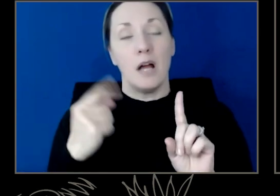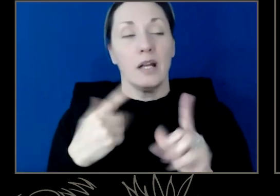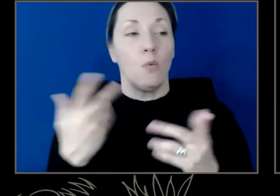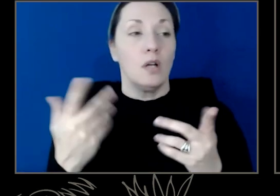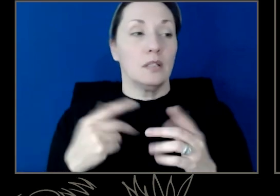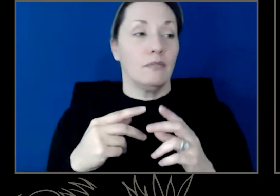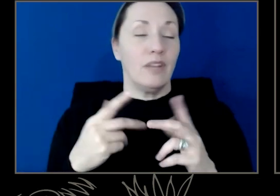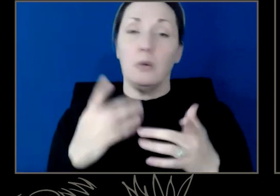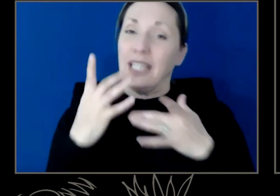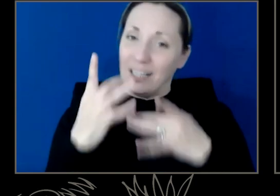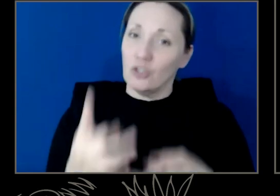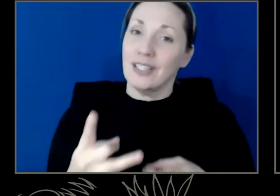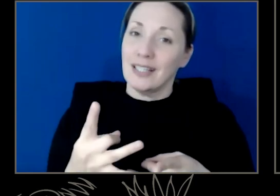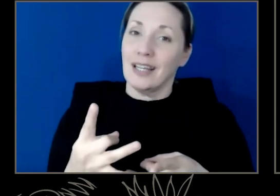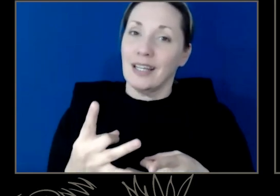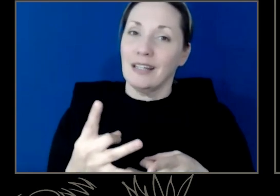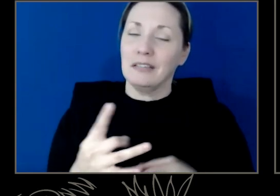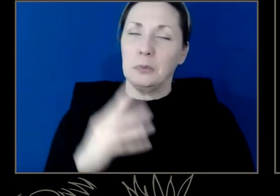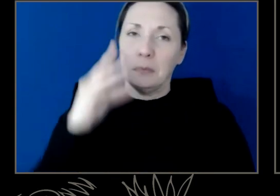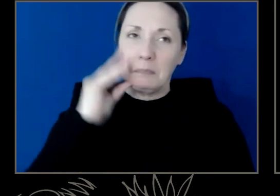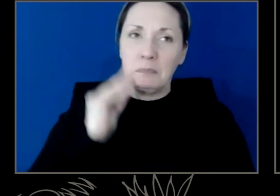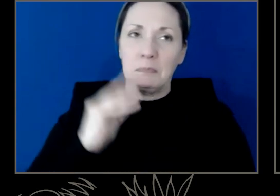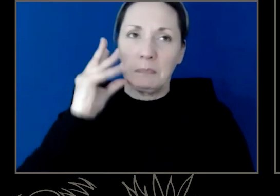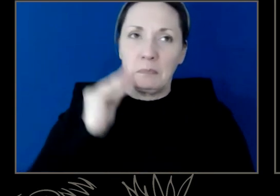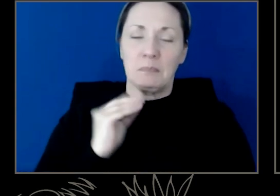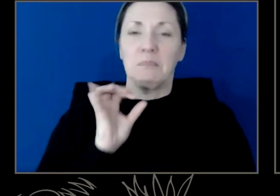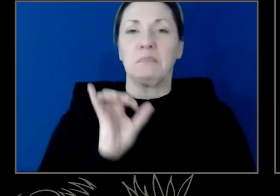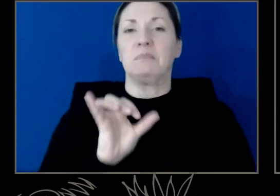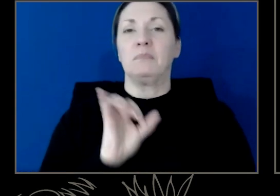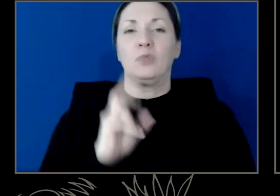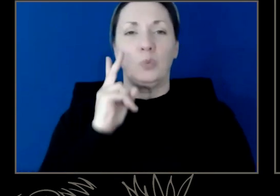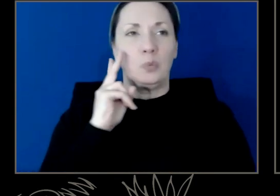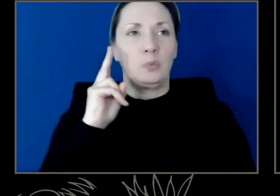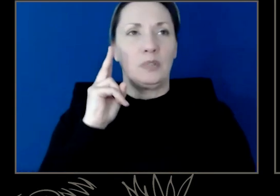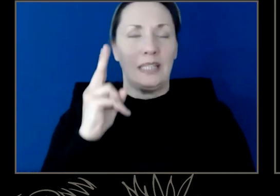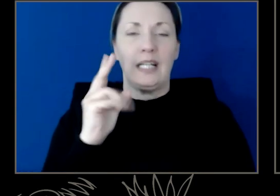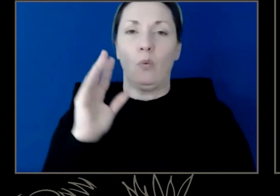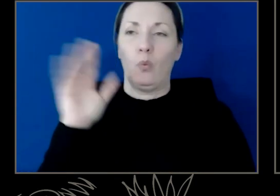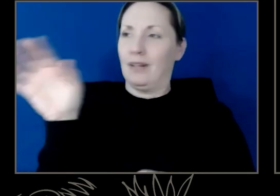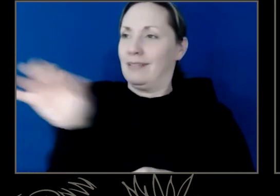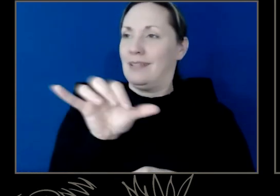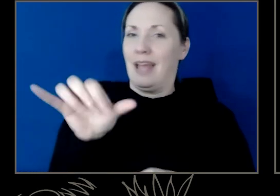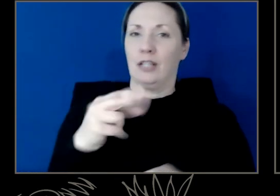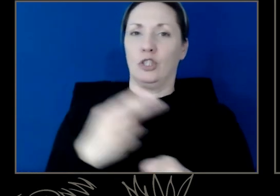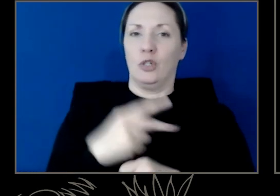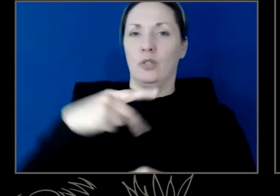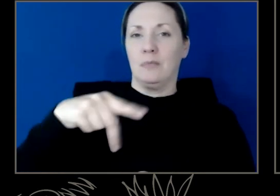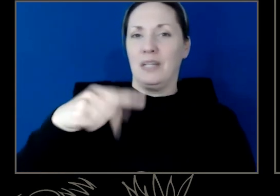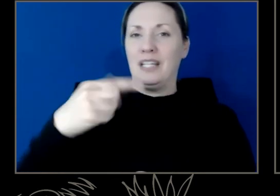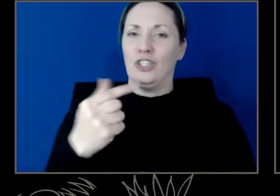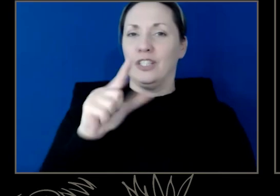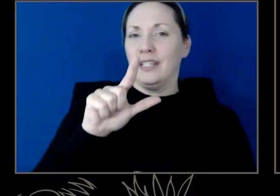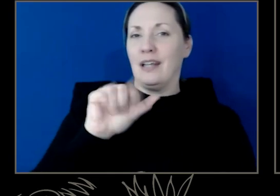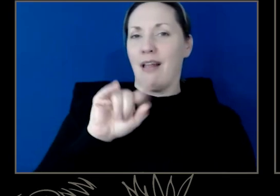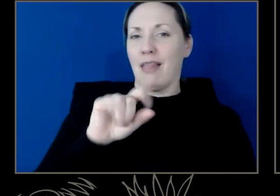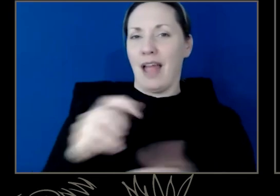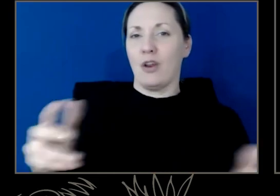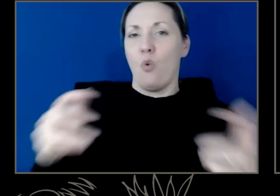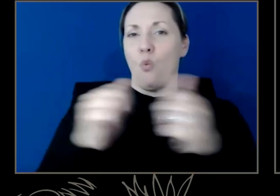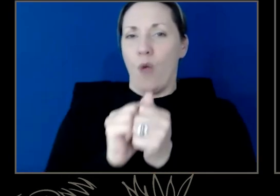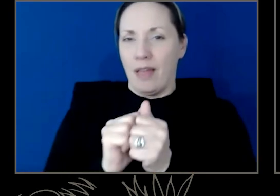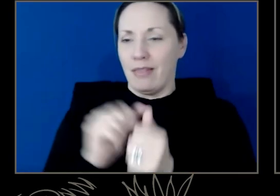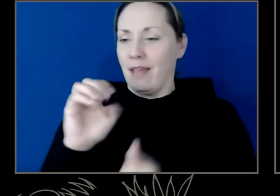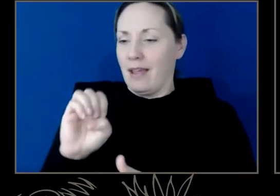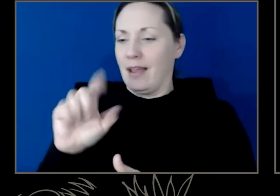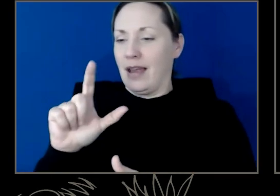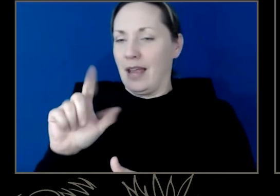very interesting to go through the experience just to see what it's like to use pglite in combination with Electric. So here's what I have